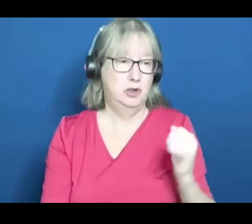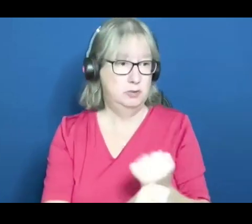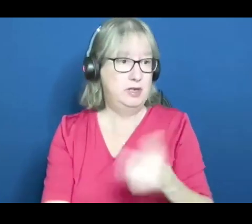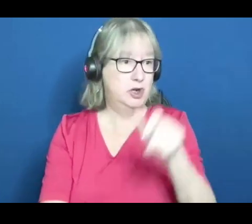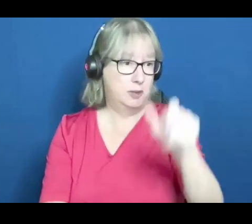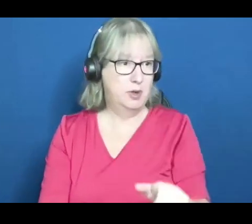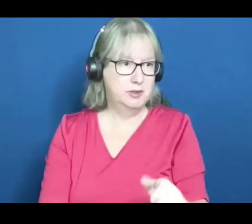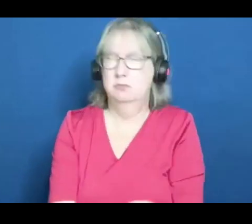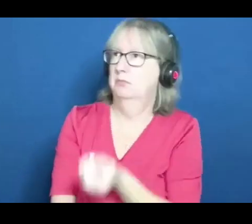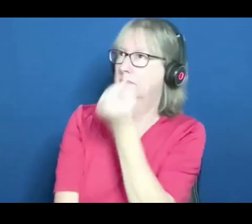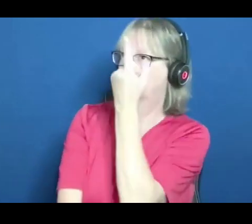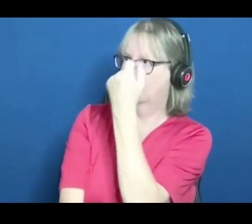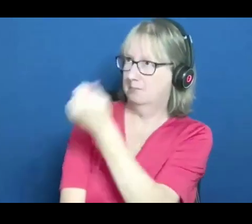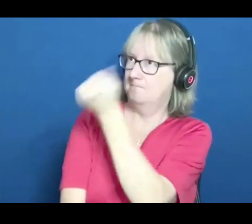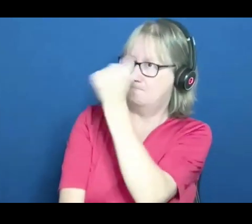ownership,